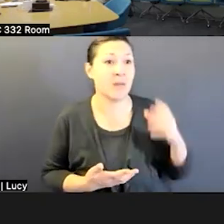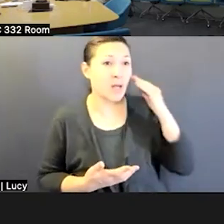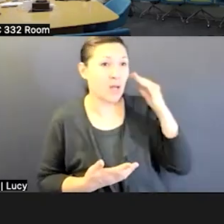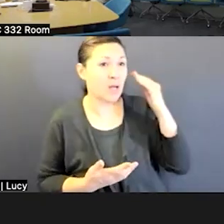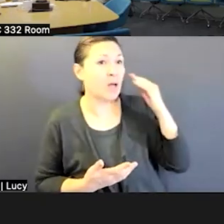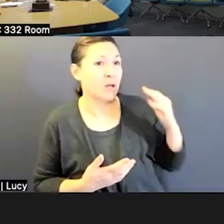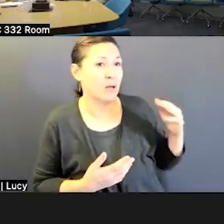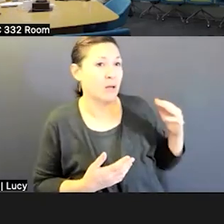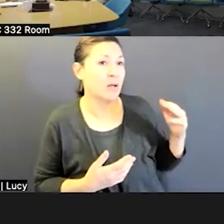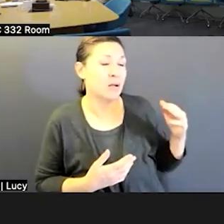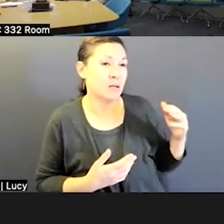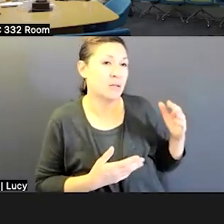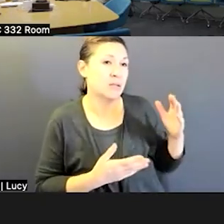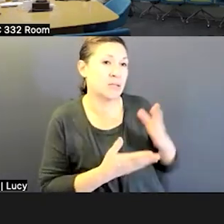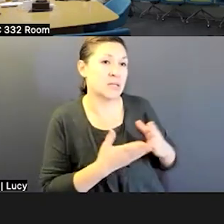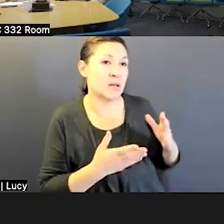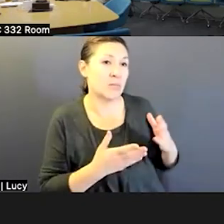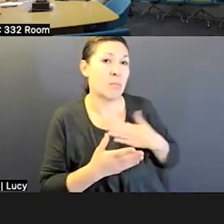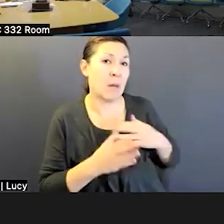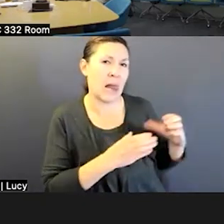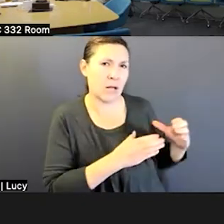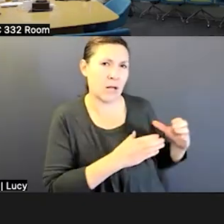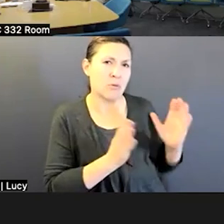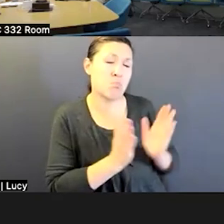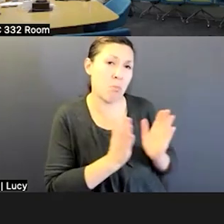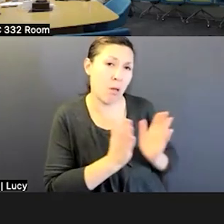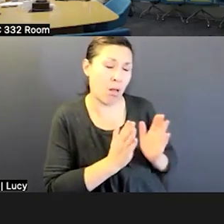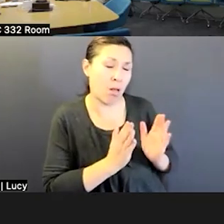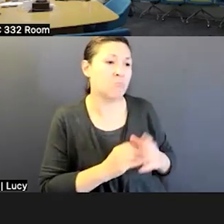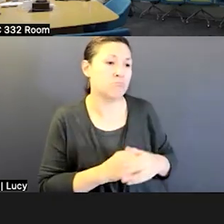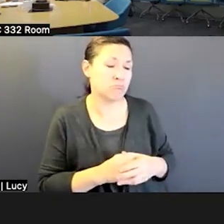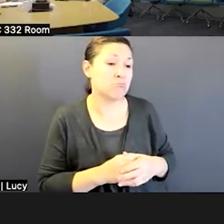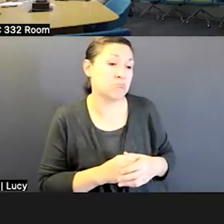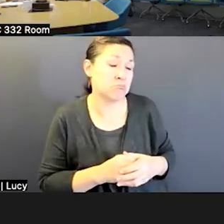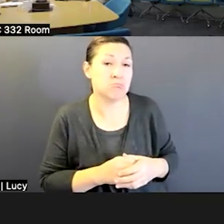classes were also like small and stuff, and